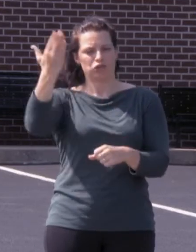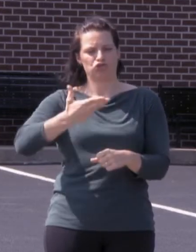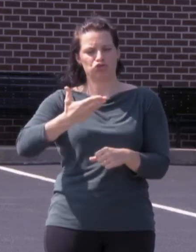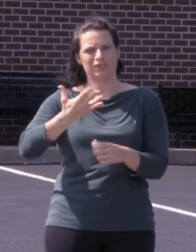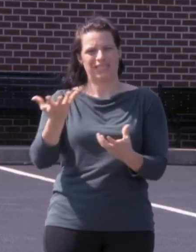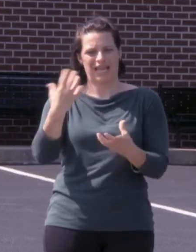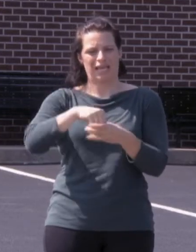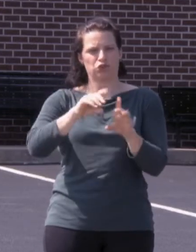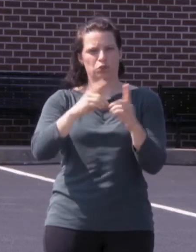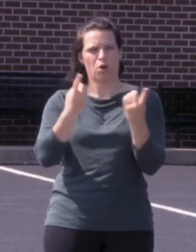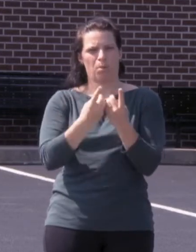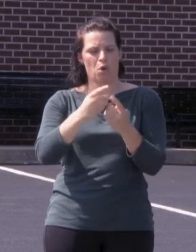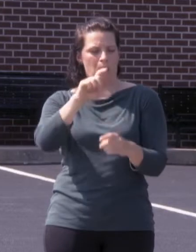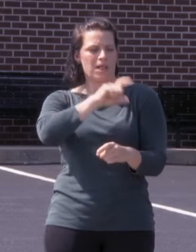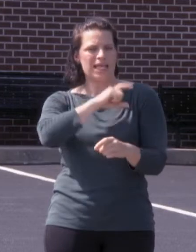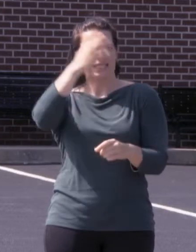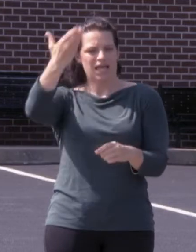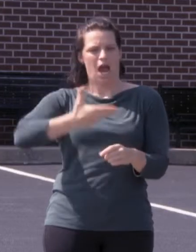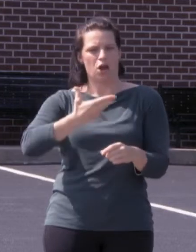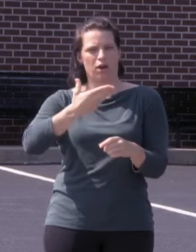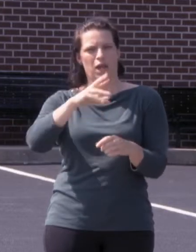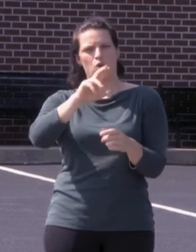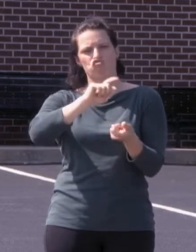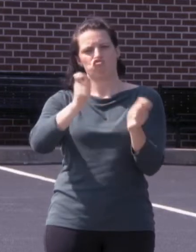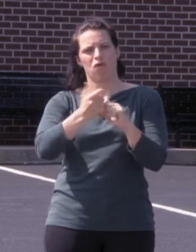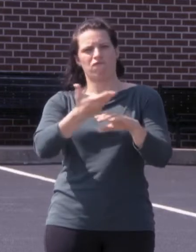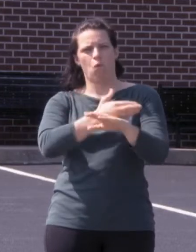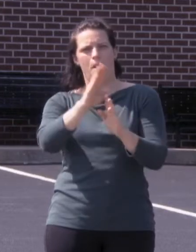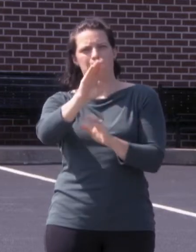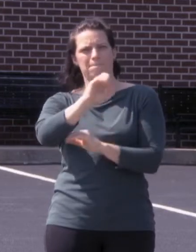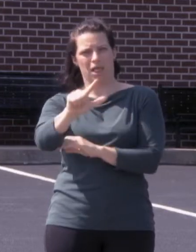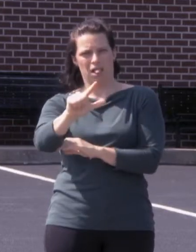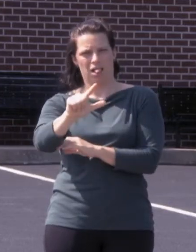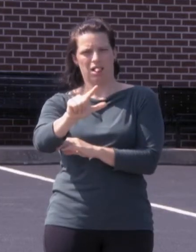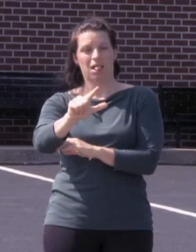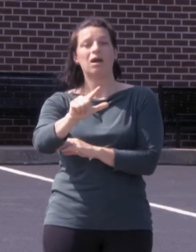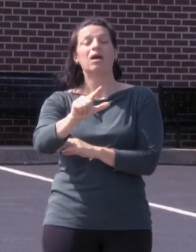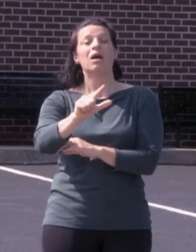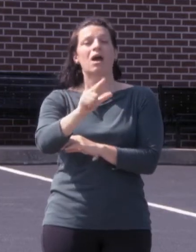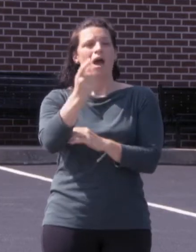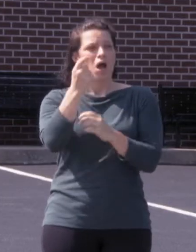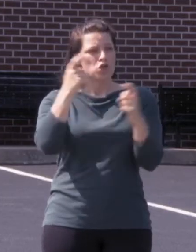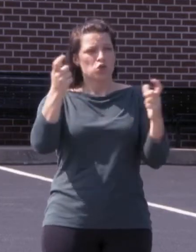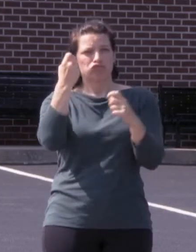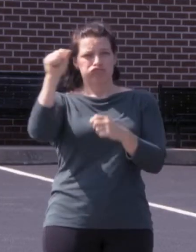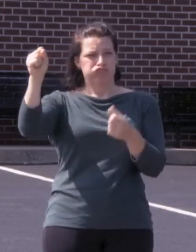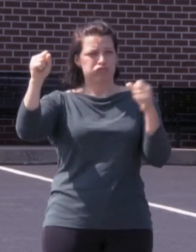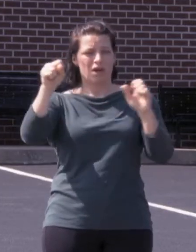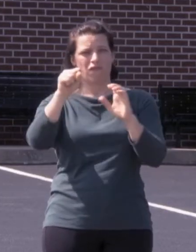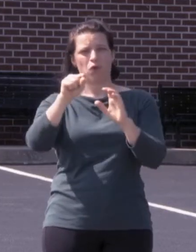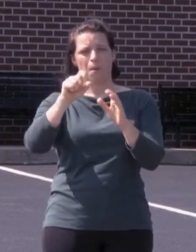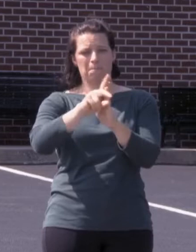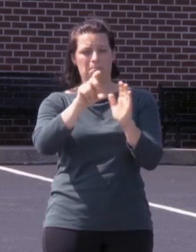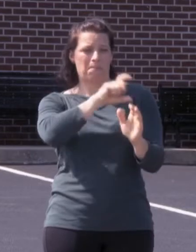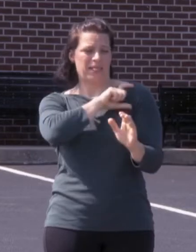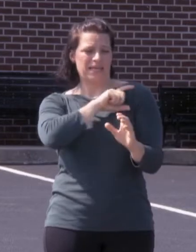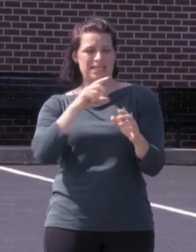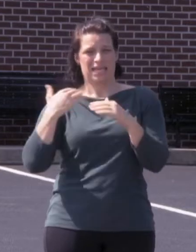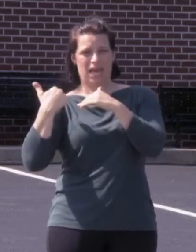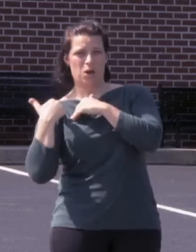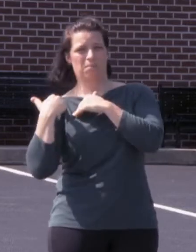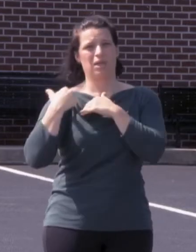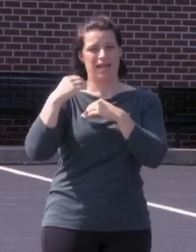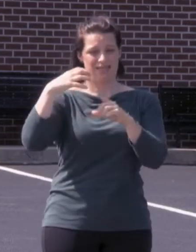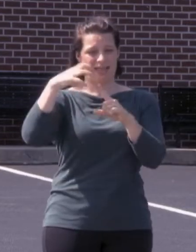police hiring reform bill. After a major rally for police accountability in the state capitol in